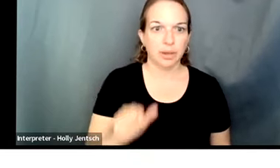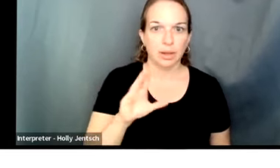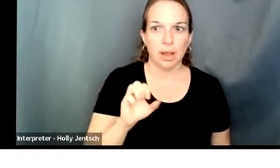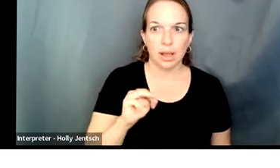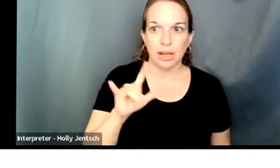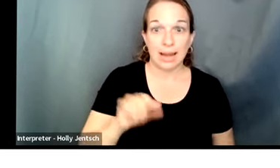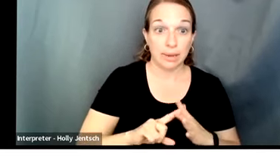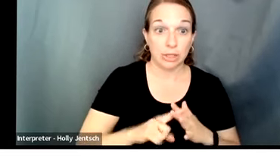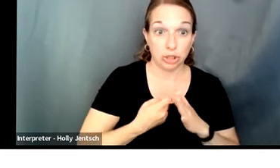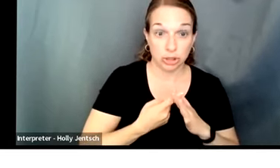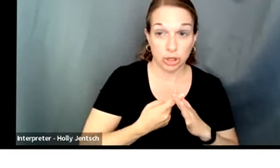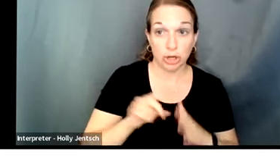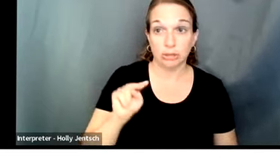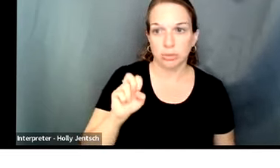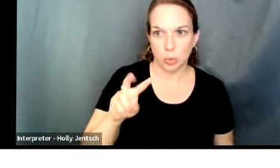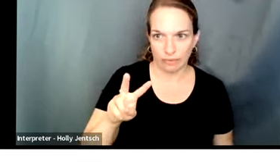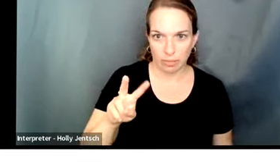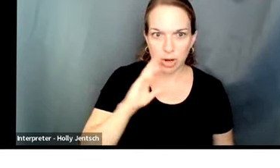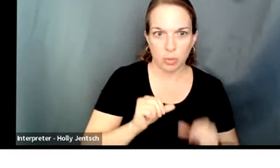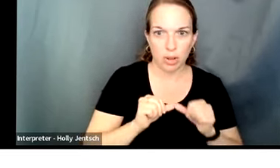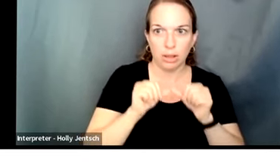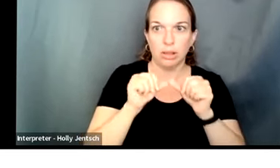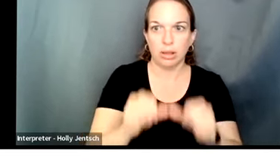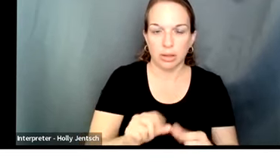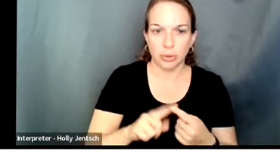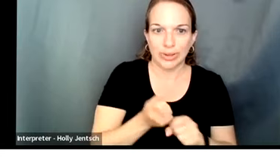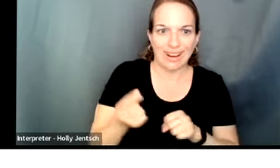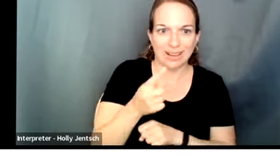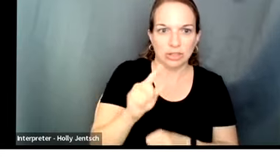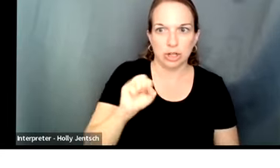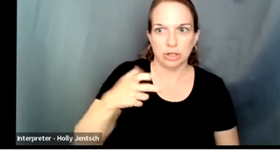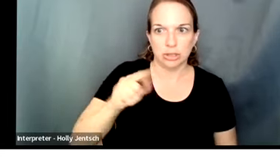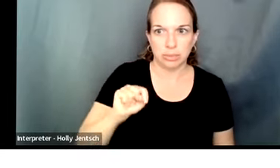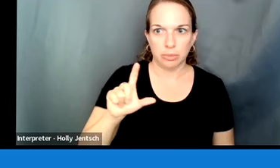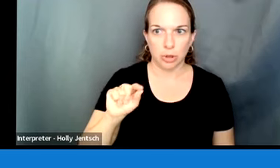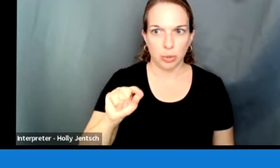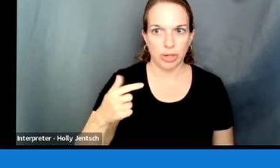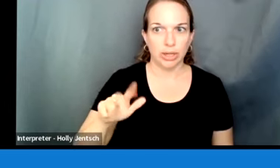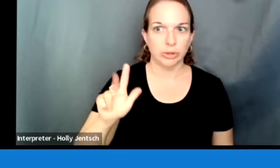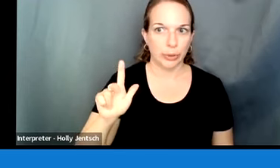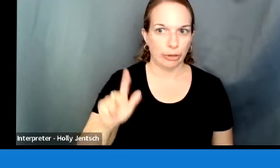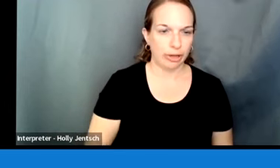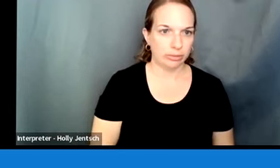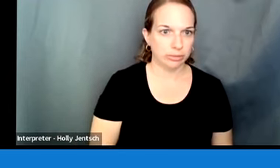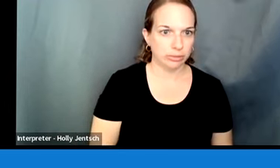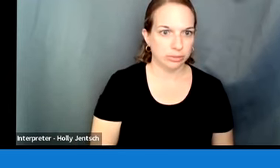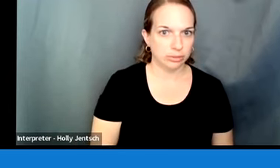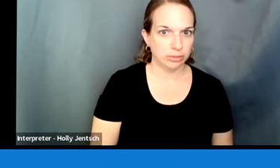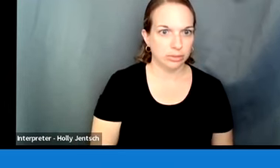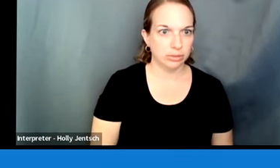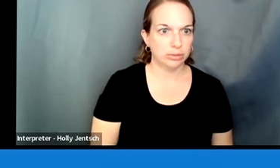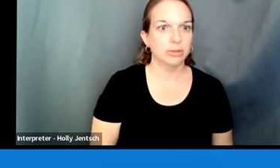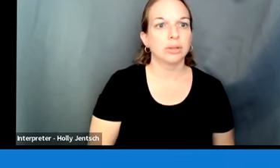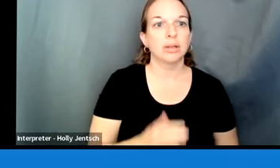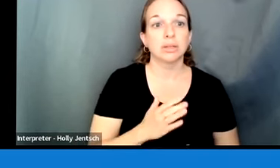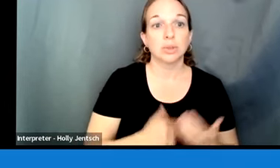in November, as we said, and run through next September of 2023. Next slide. So some save the